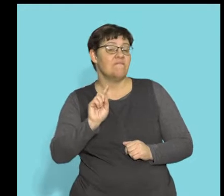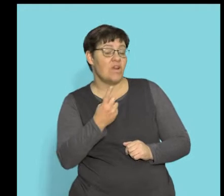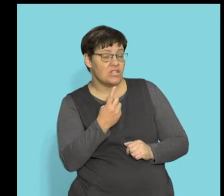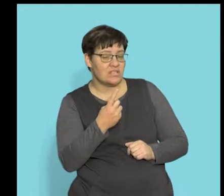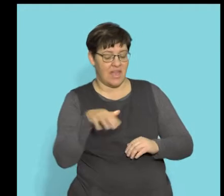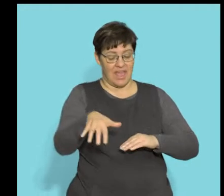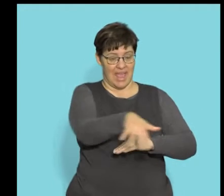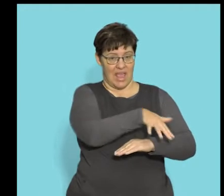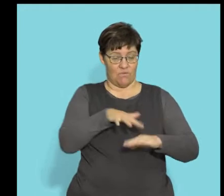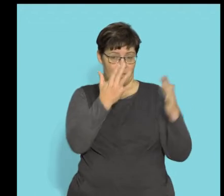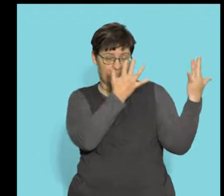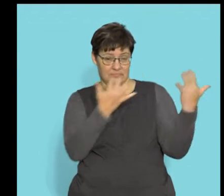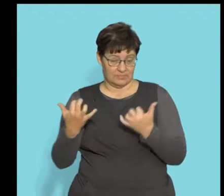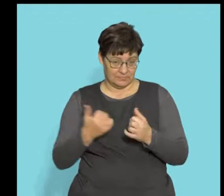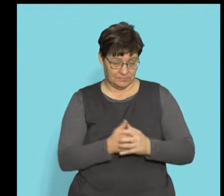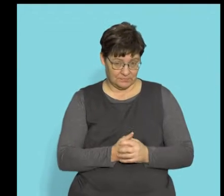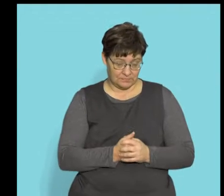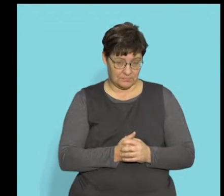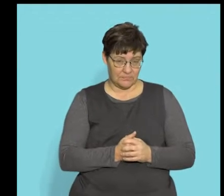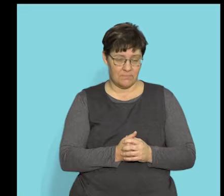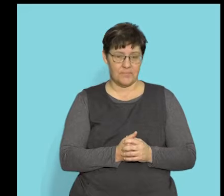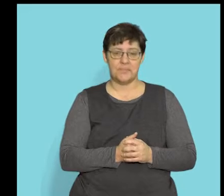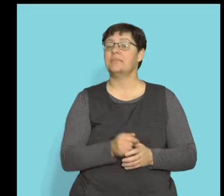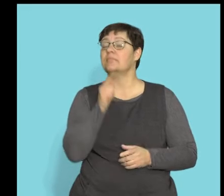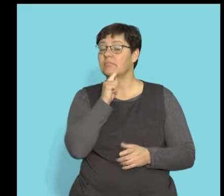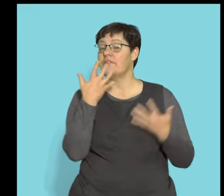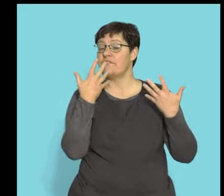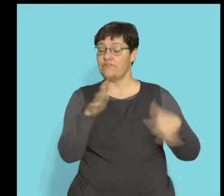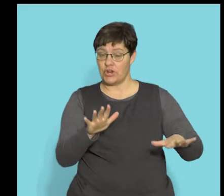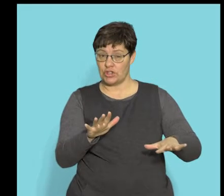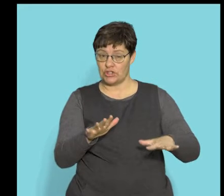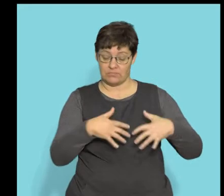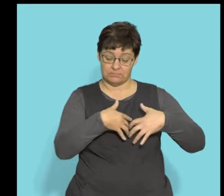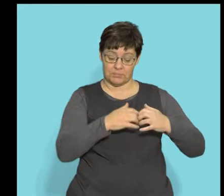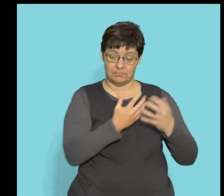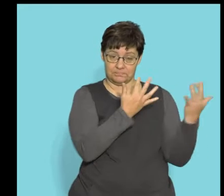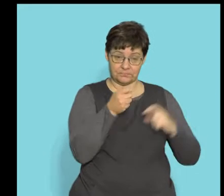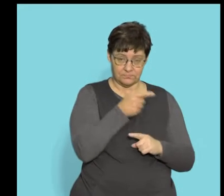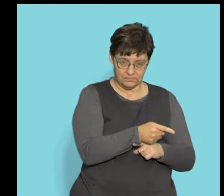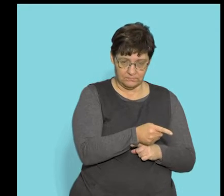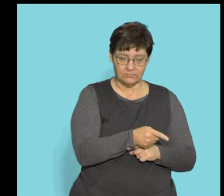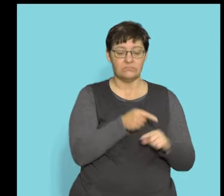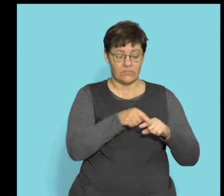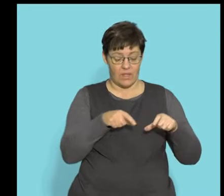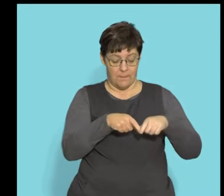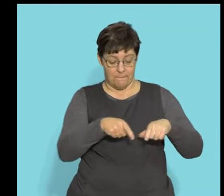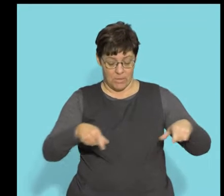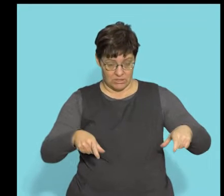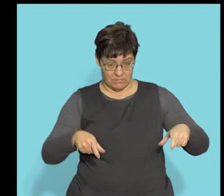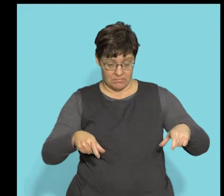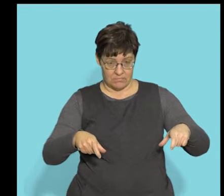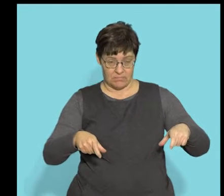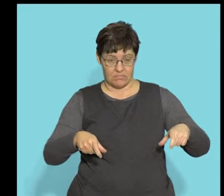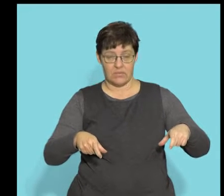area of that rectangle. Once we have established this, we multiply the area of the bottom rectangle by